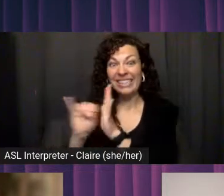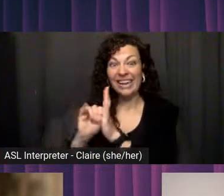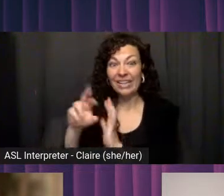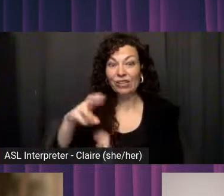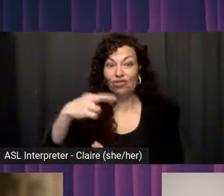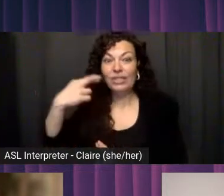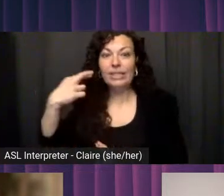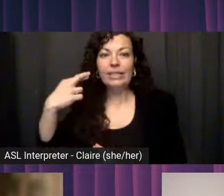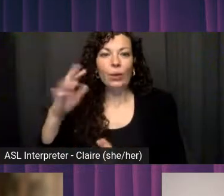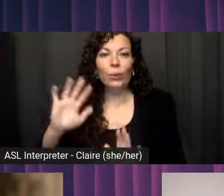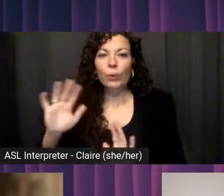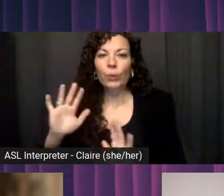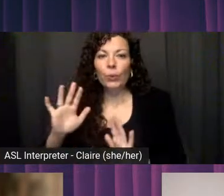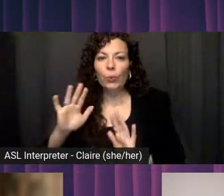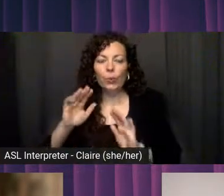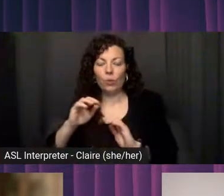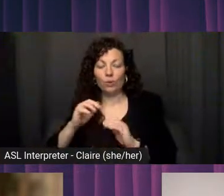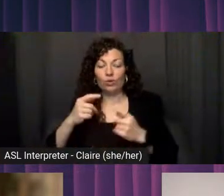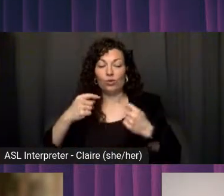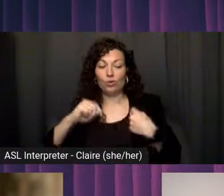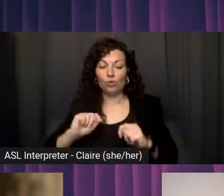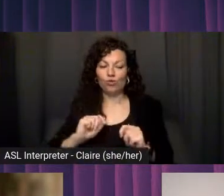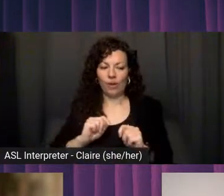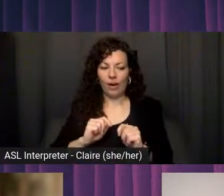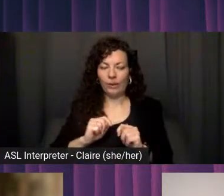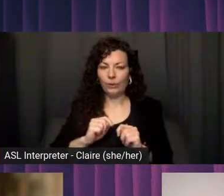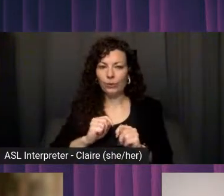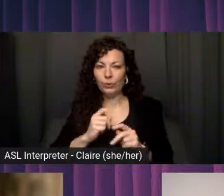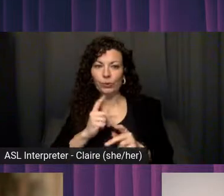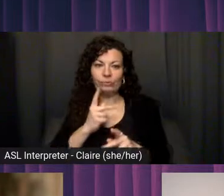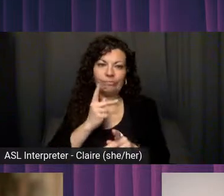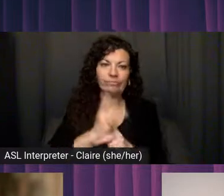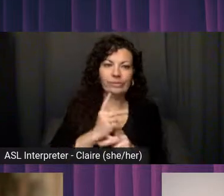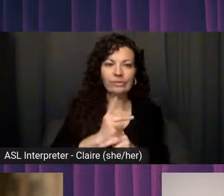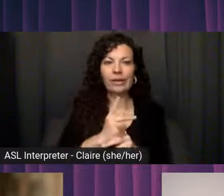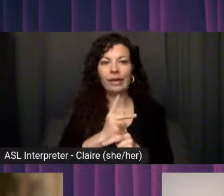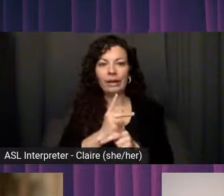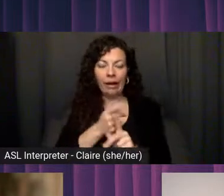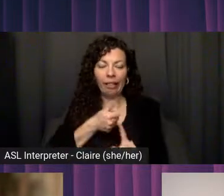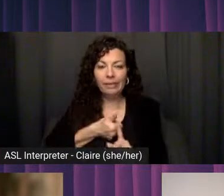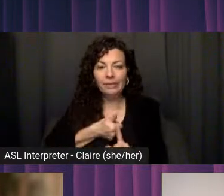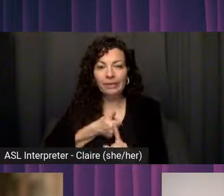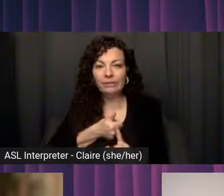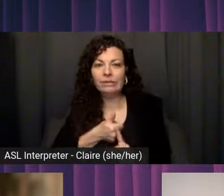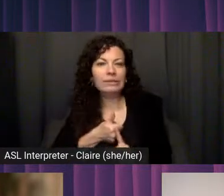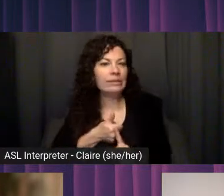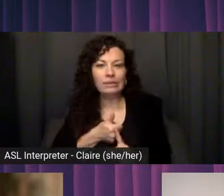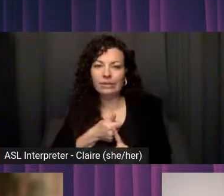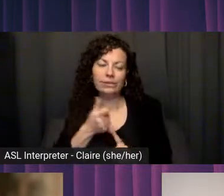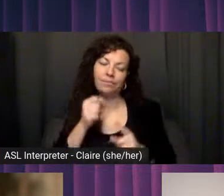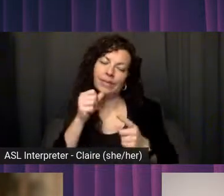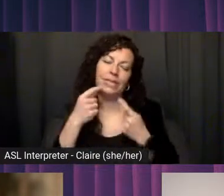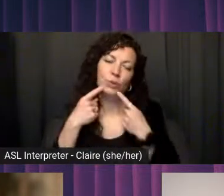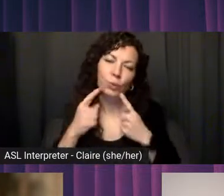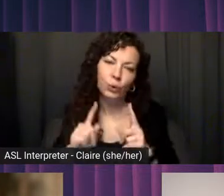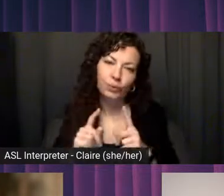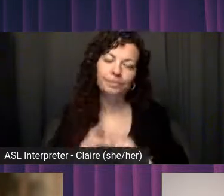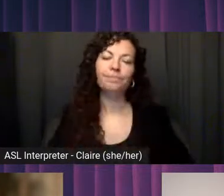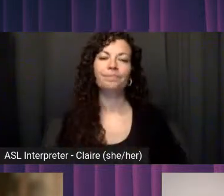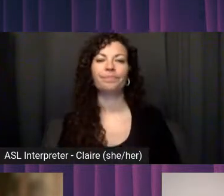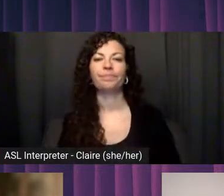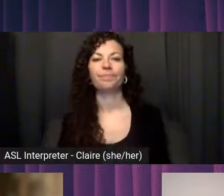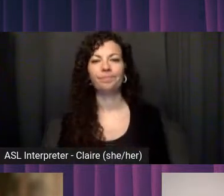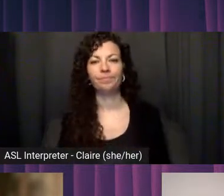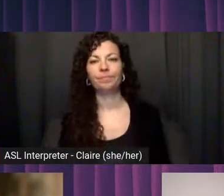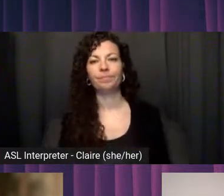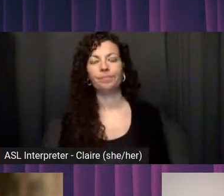great, and tried to self-treat and ultimately was unsuccessful. But I think that